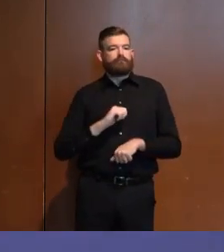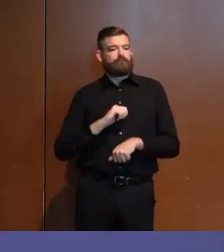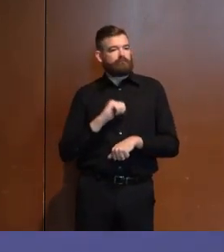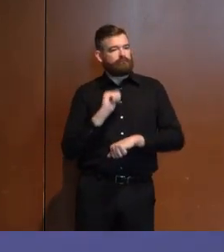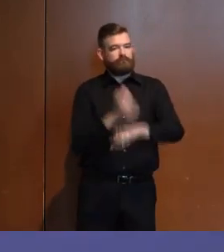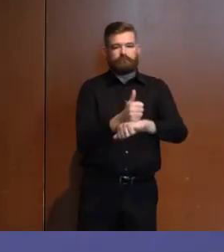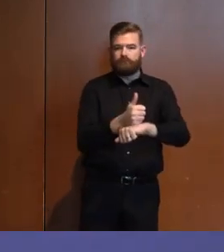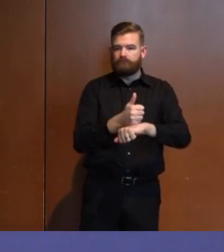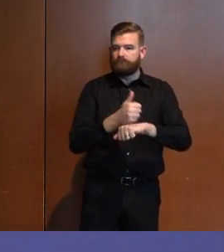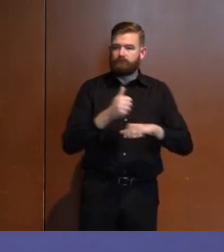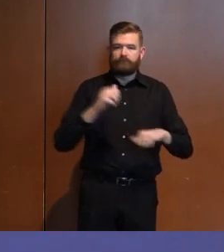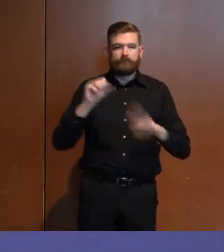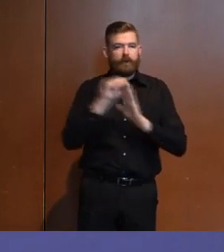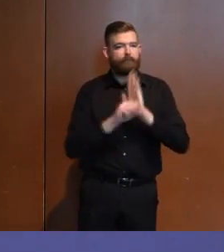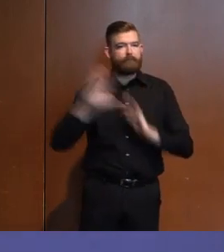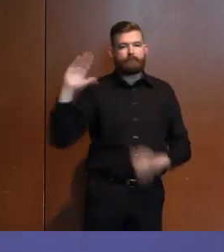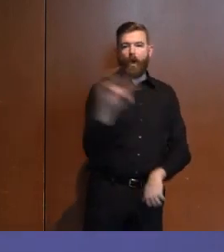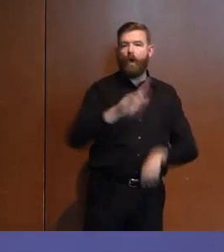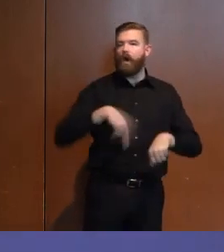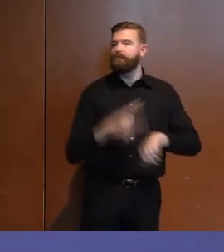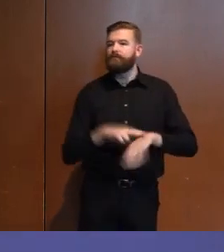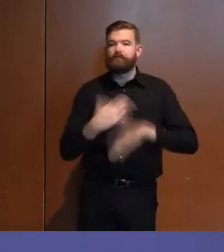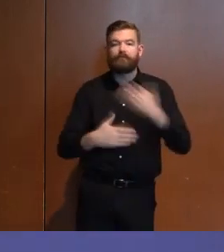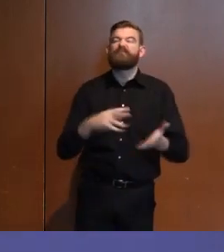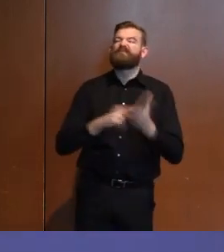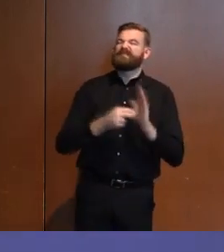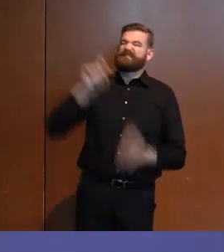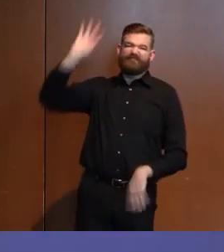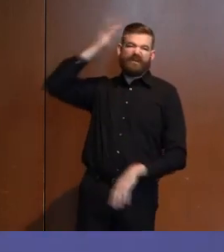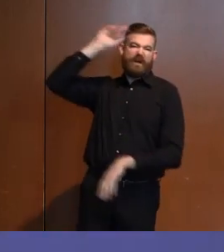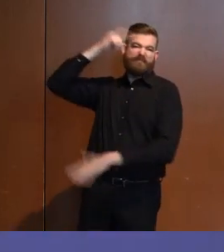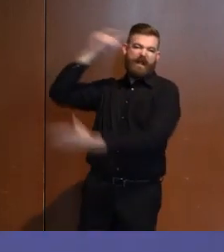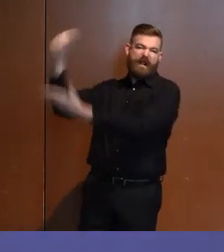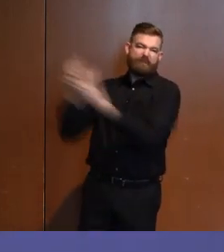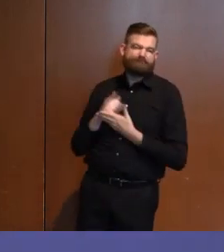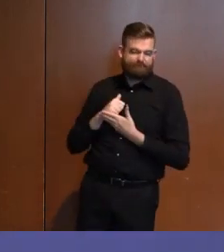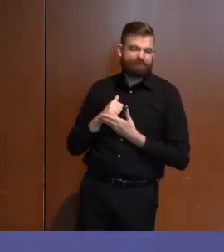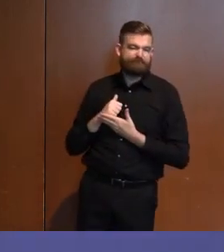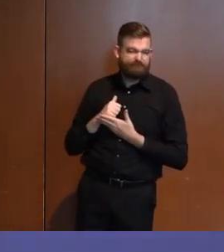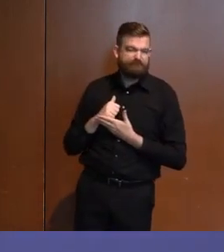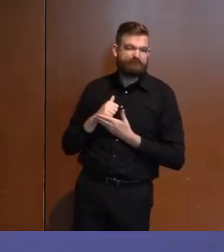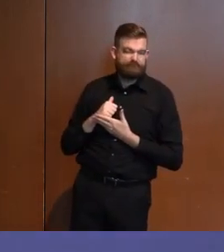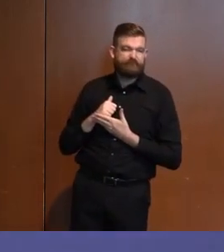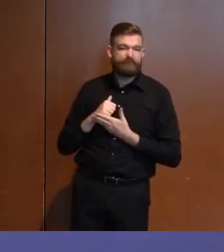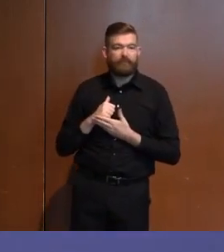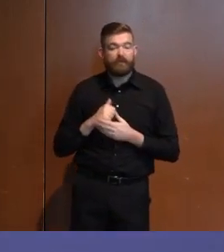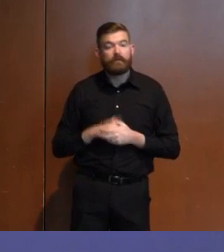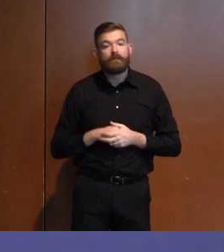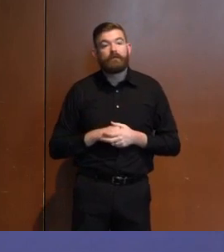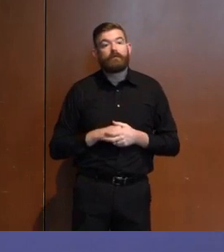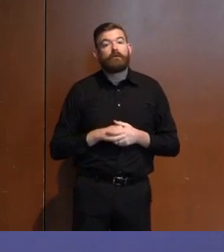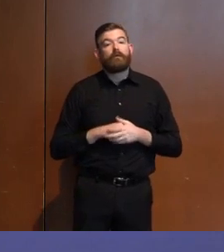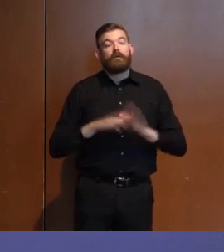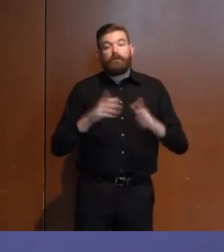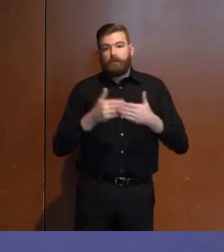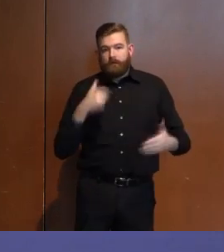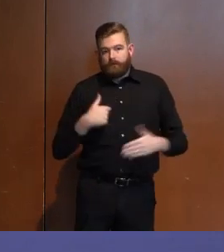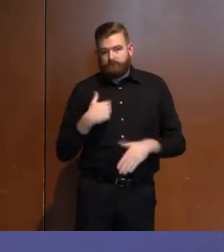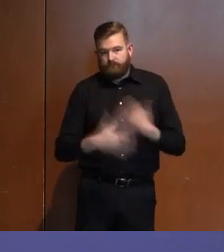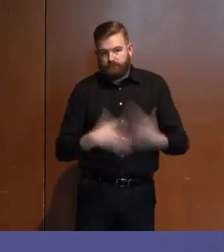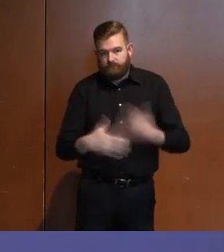running again. So before I move on, let me just tell you a couple of highlights as we see